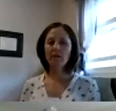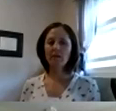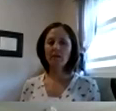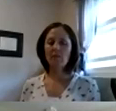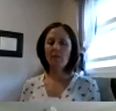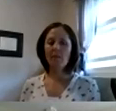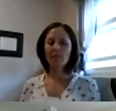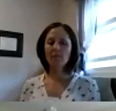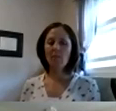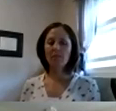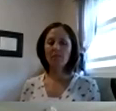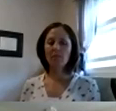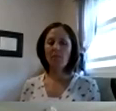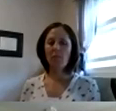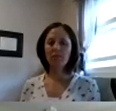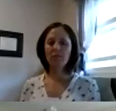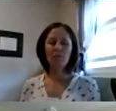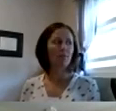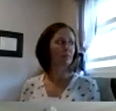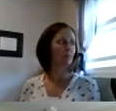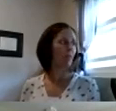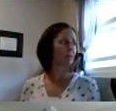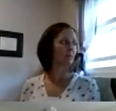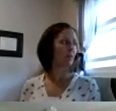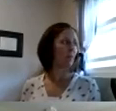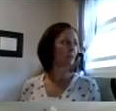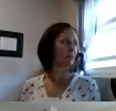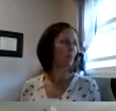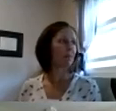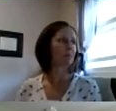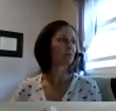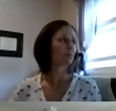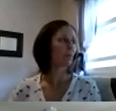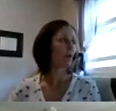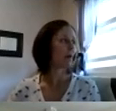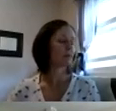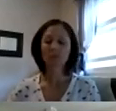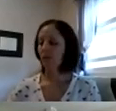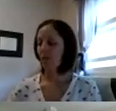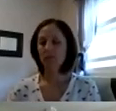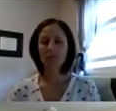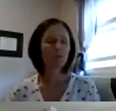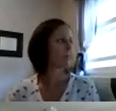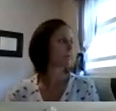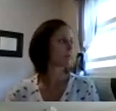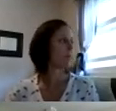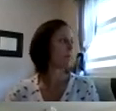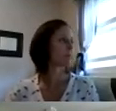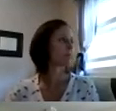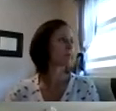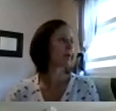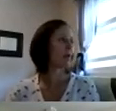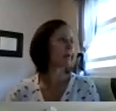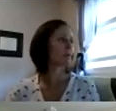you design for your organization and with your artists, if you're applying for this, could include